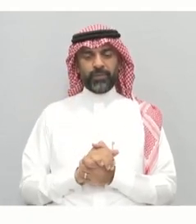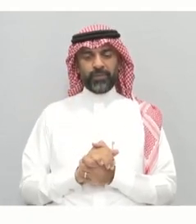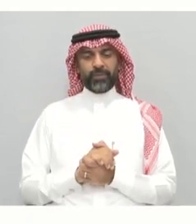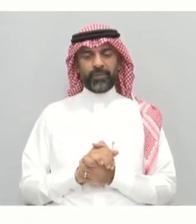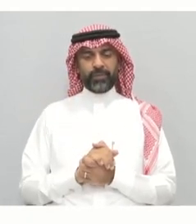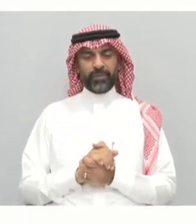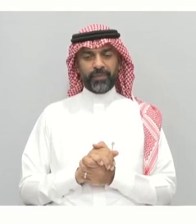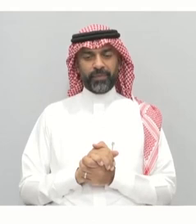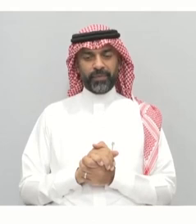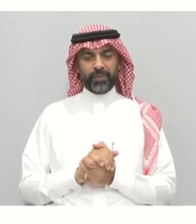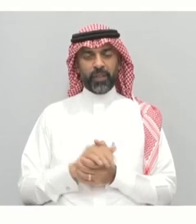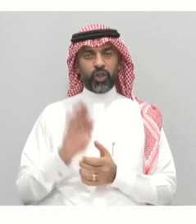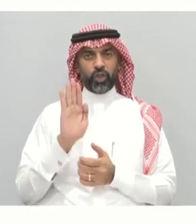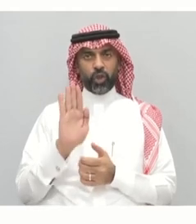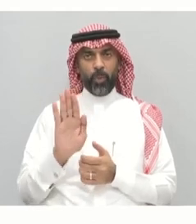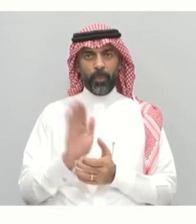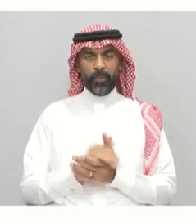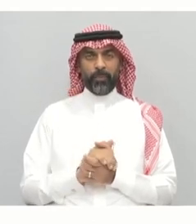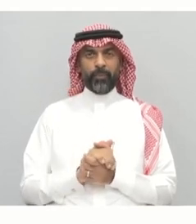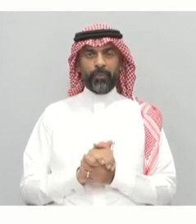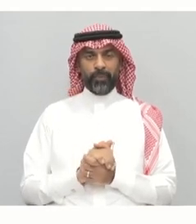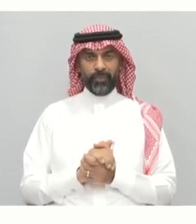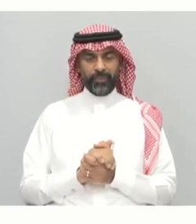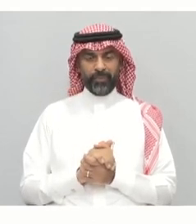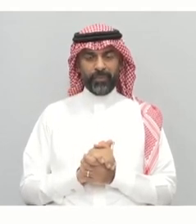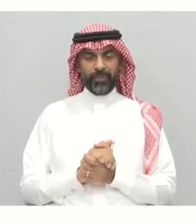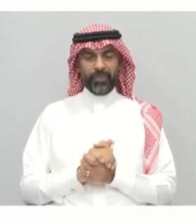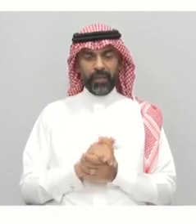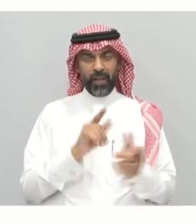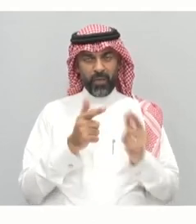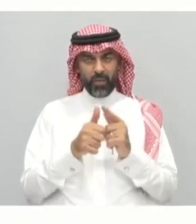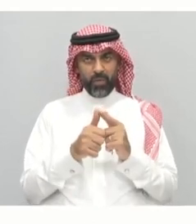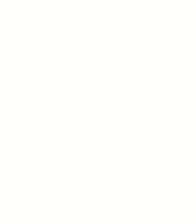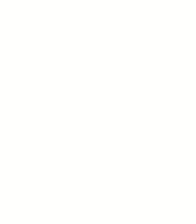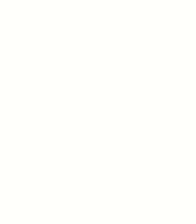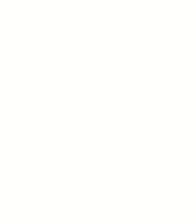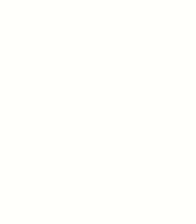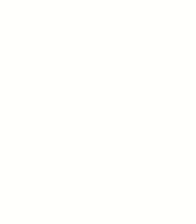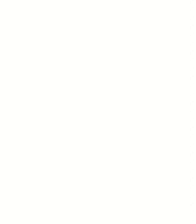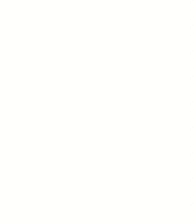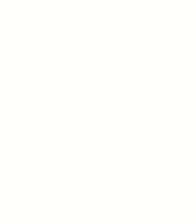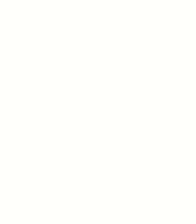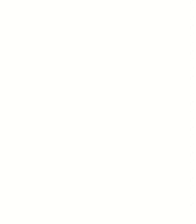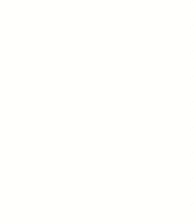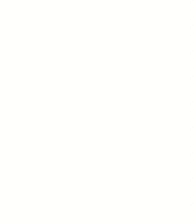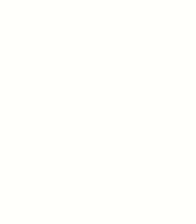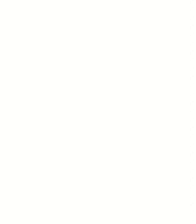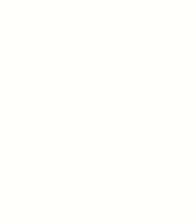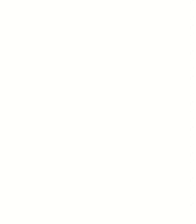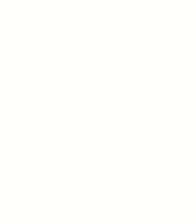Read it, stop. Very good, do the rest, please, okay? Okay, so